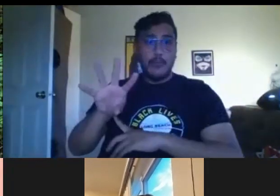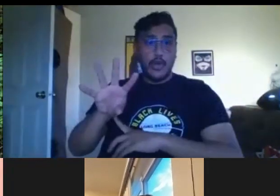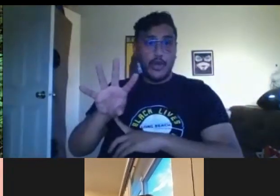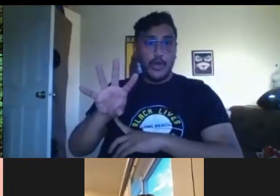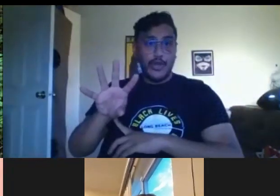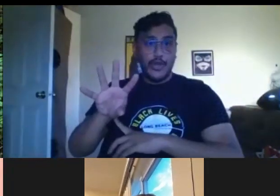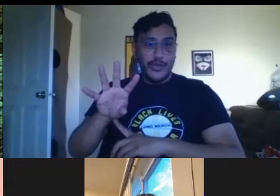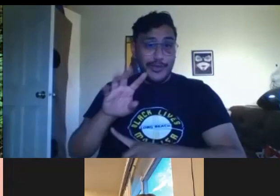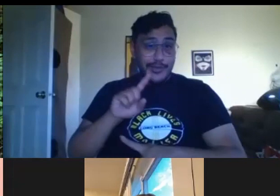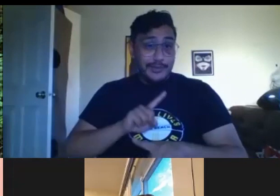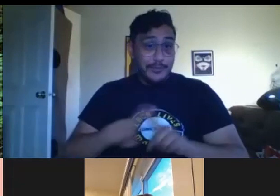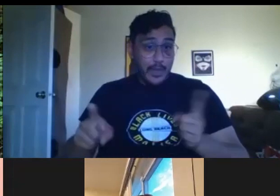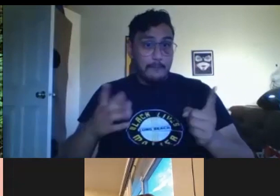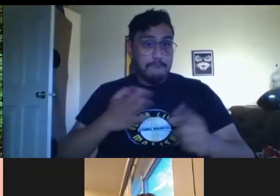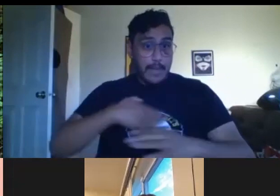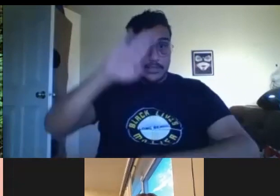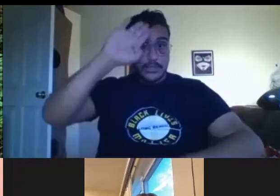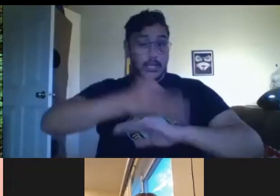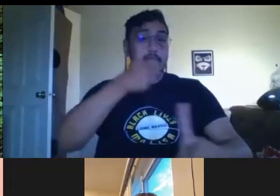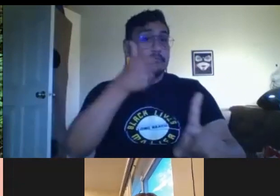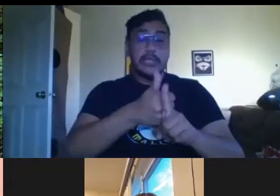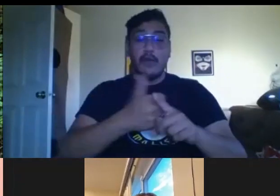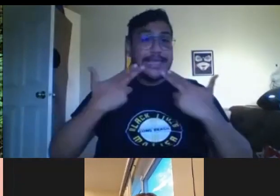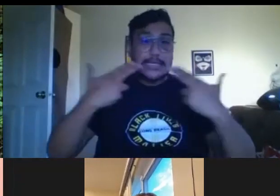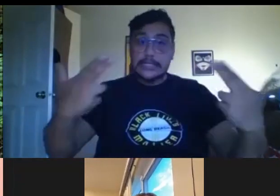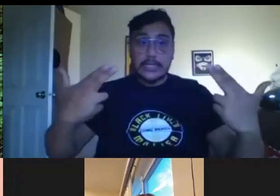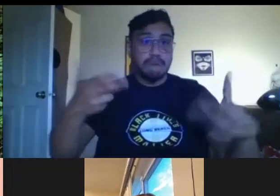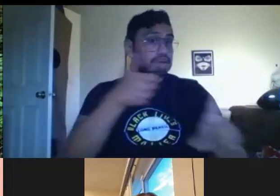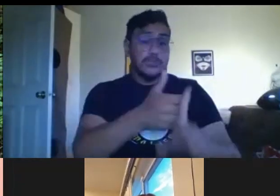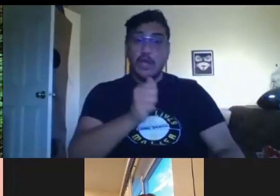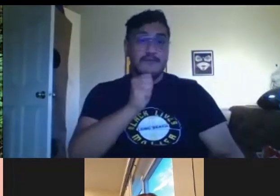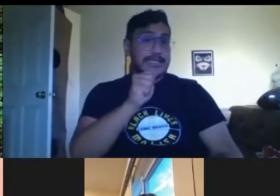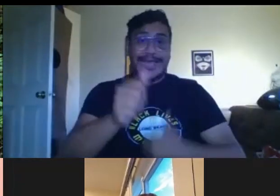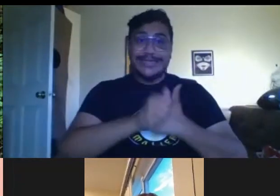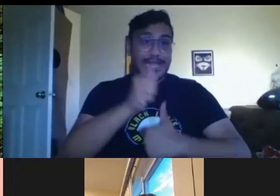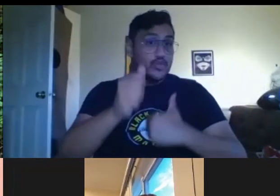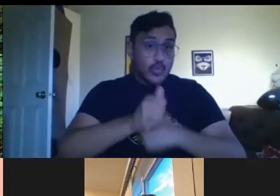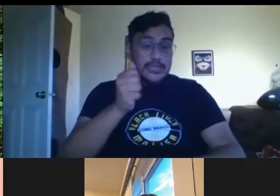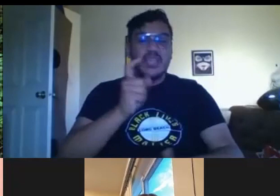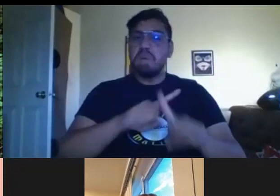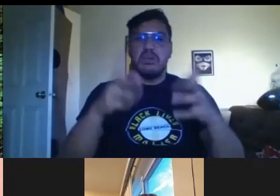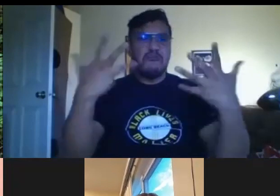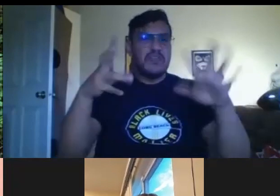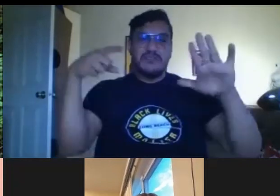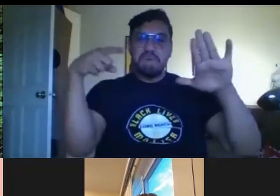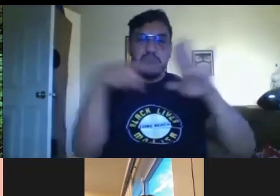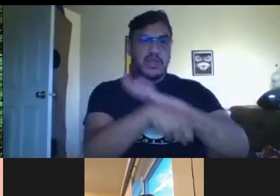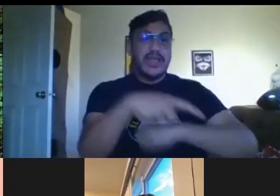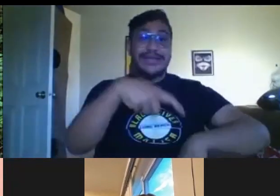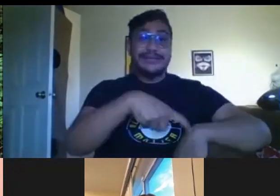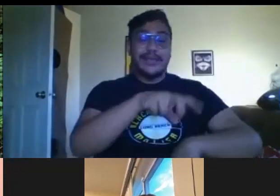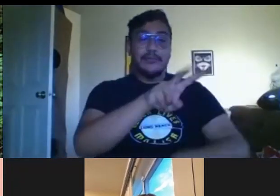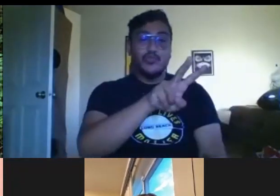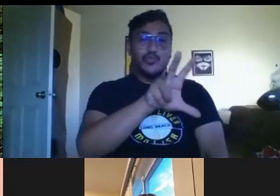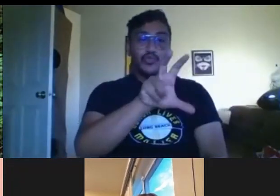son was innocent. He had no threat to anyone, and he was murdered in cold blood at 2:30 in the afternoon by